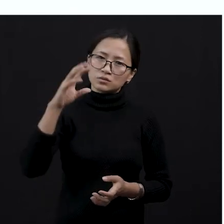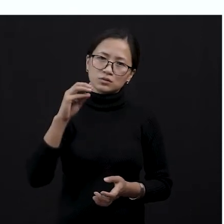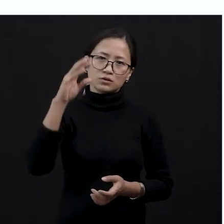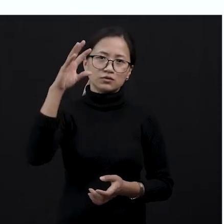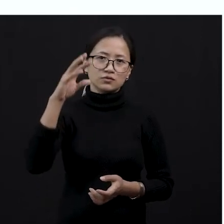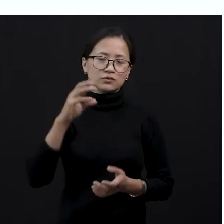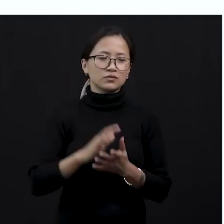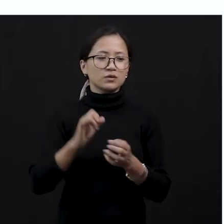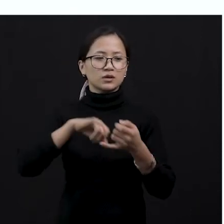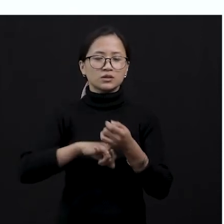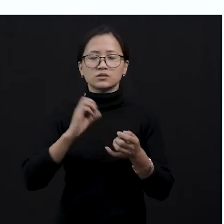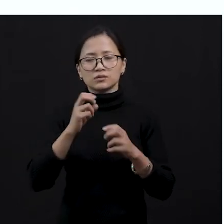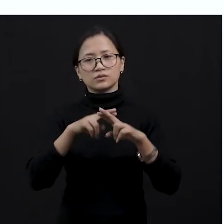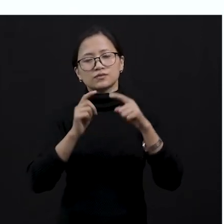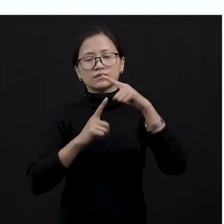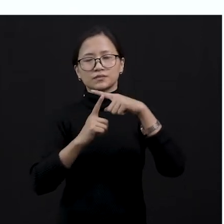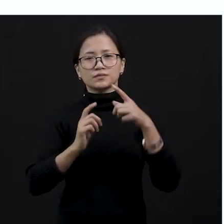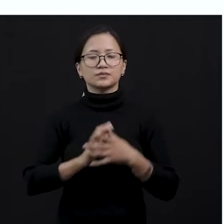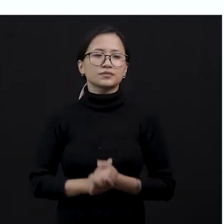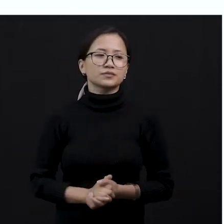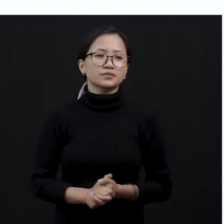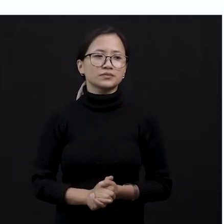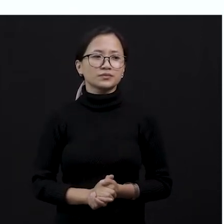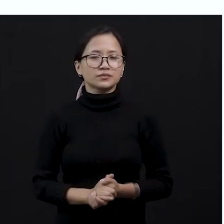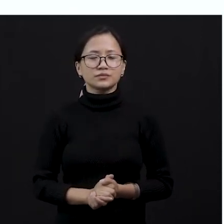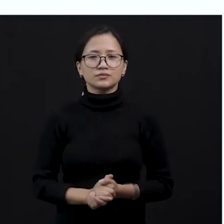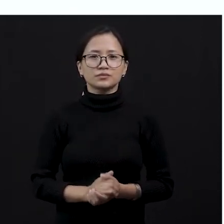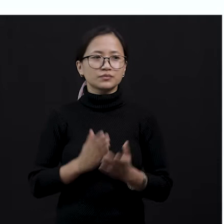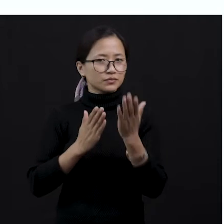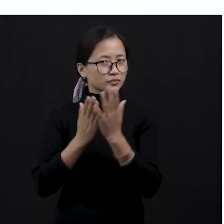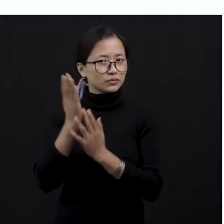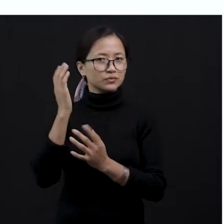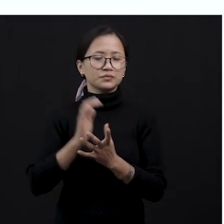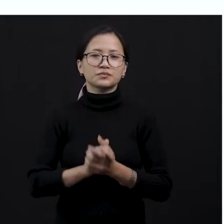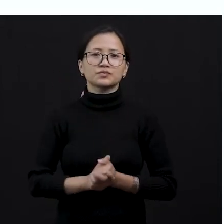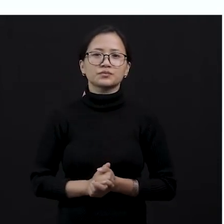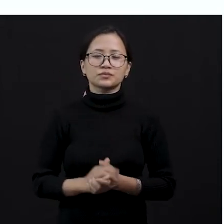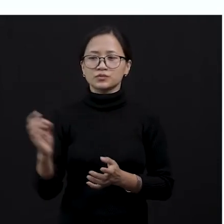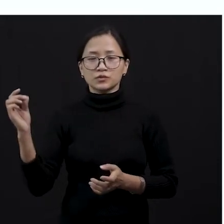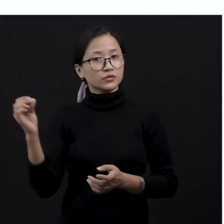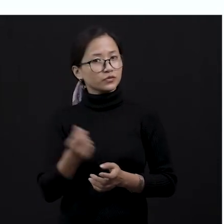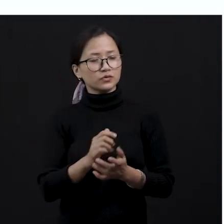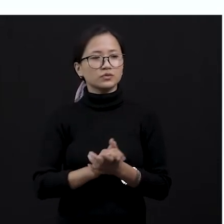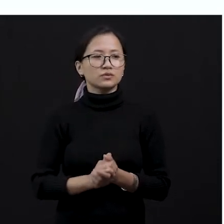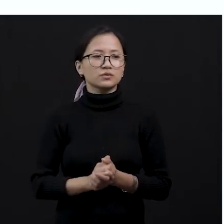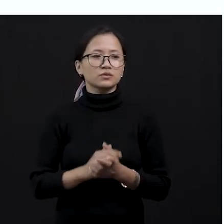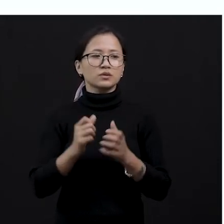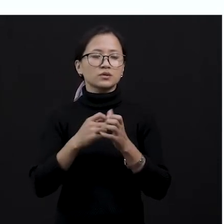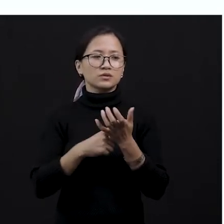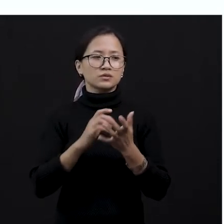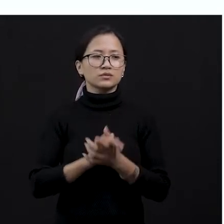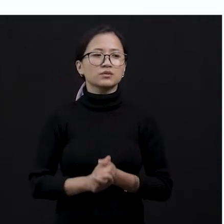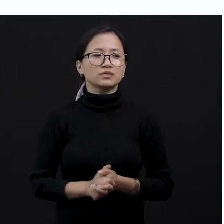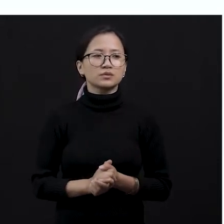soft. SOFT, soft. All right, let's go through a quick revision what an antonym